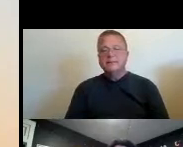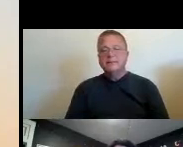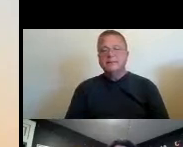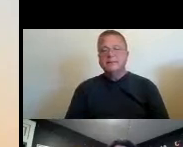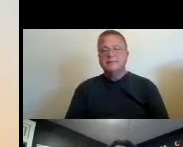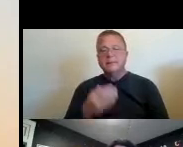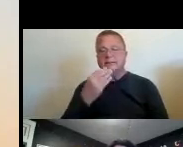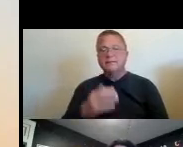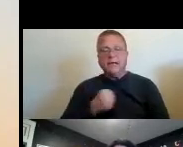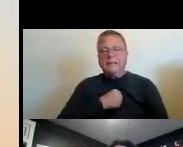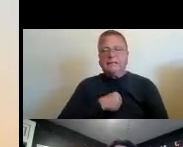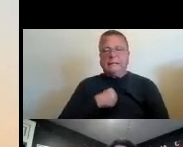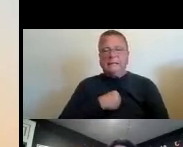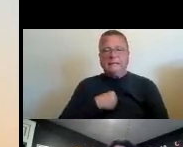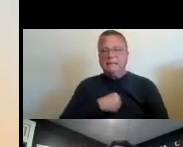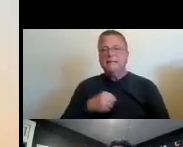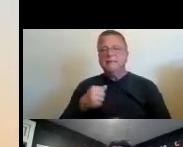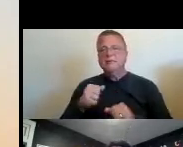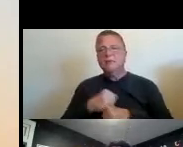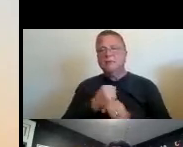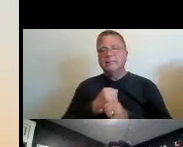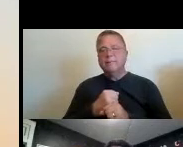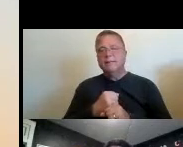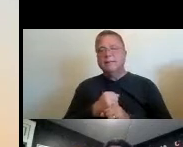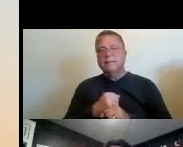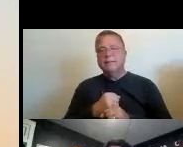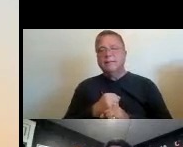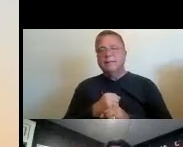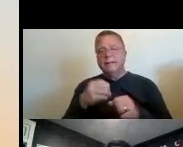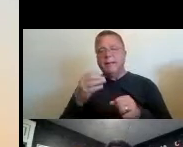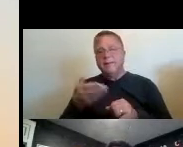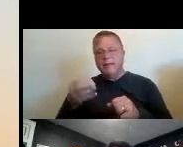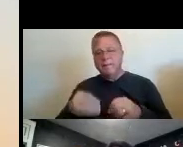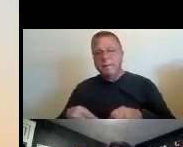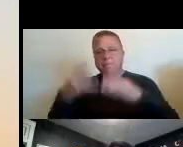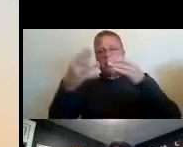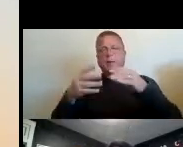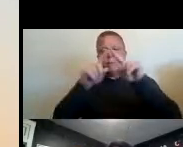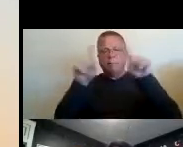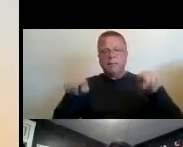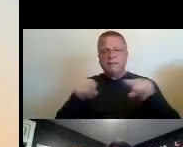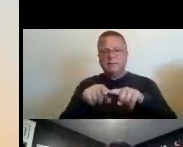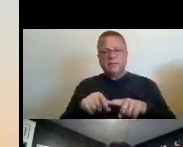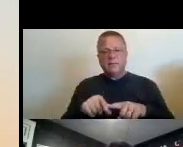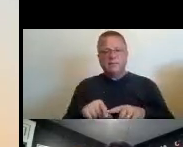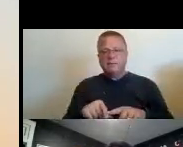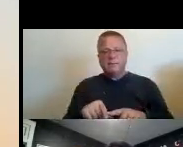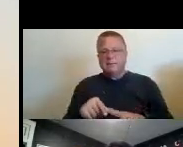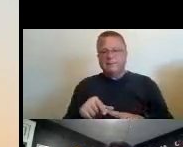Thank you. Sorry, I'm trying to make that little thing pop up on my screen, and I'm clearly not very good